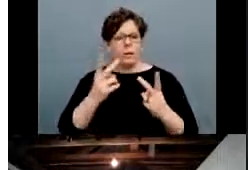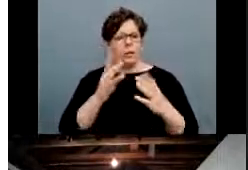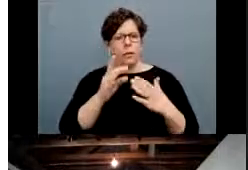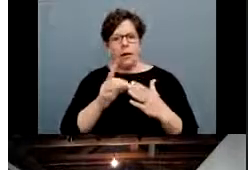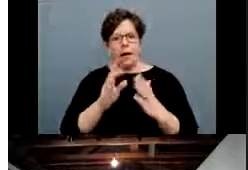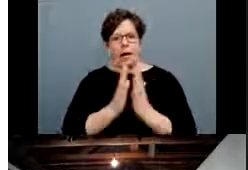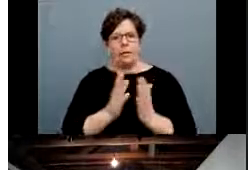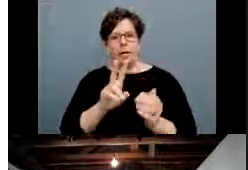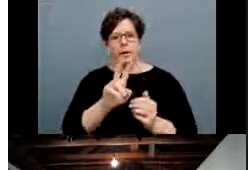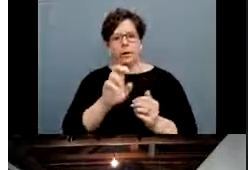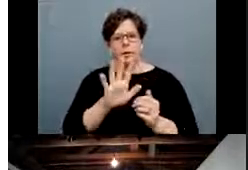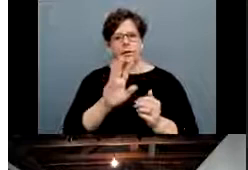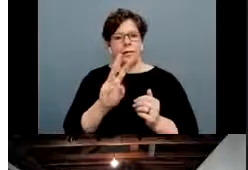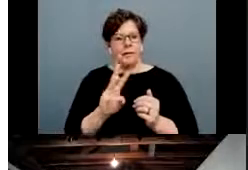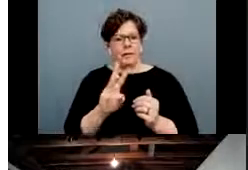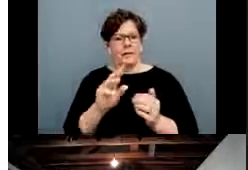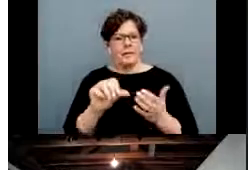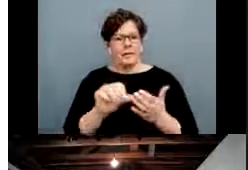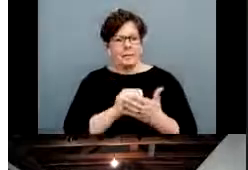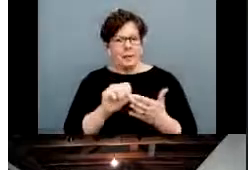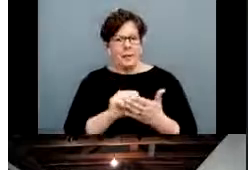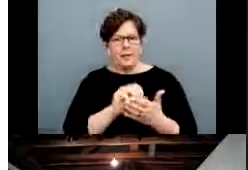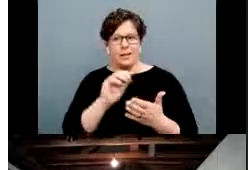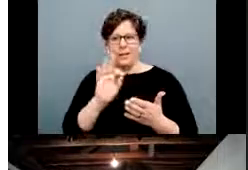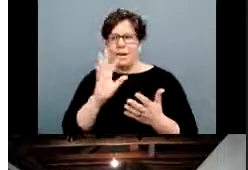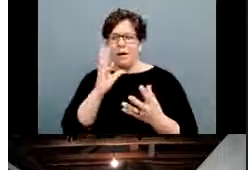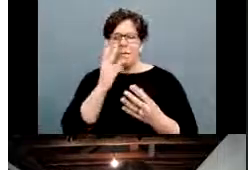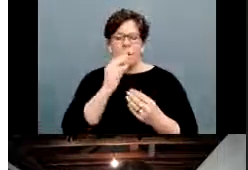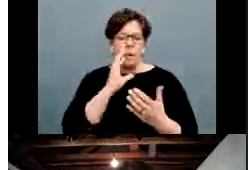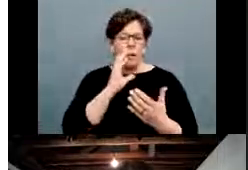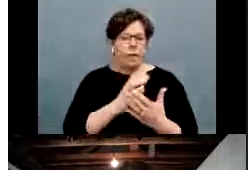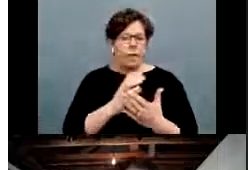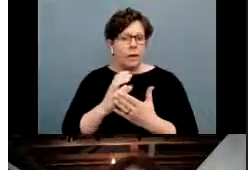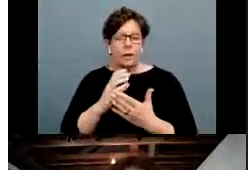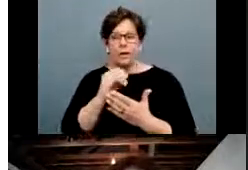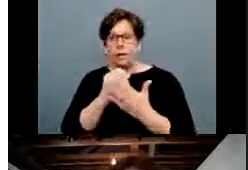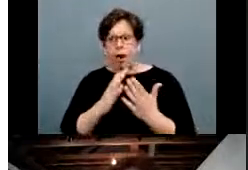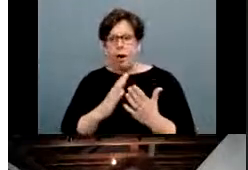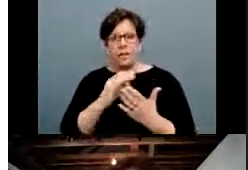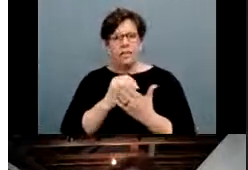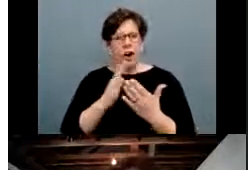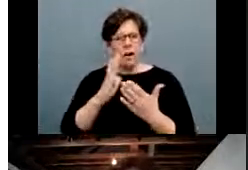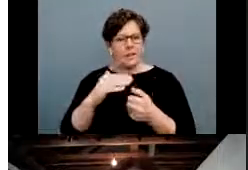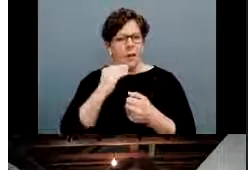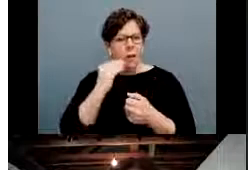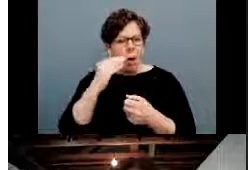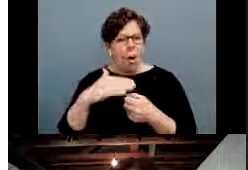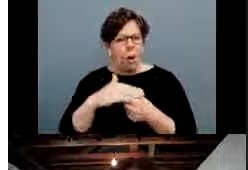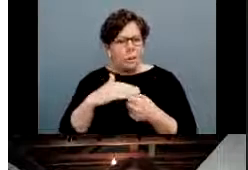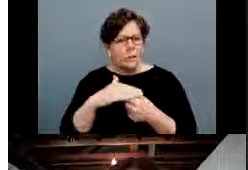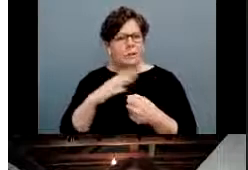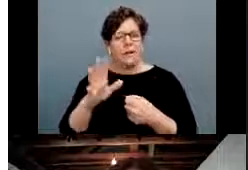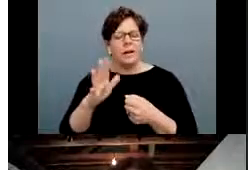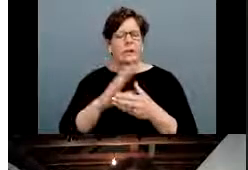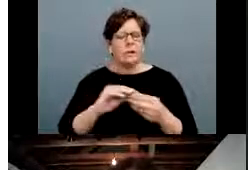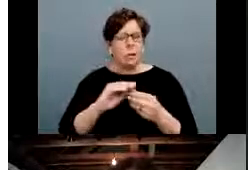shares 256 pages of stunning images of artists and artist sites, stories from each